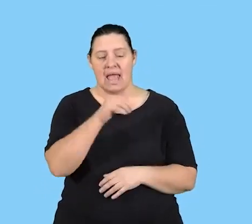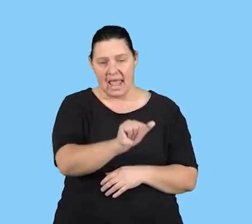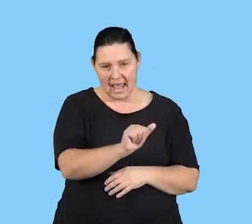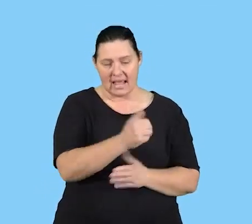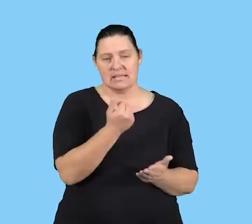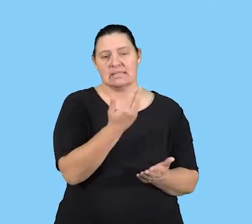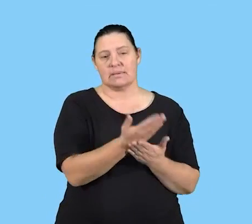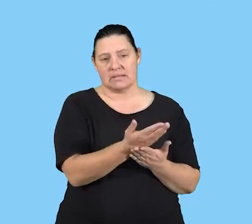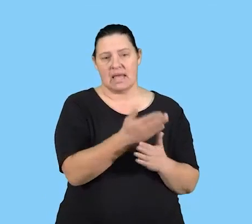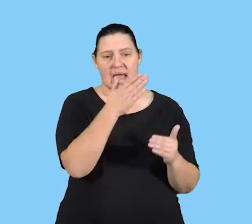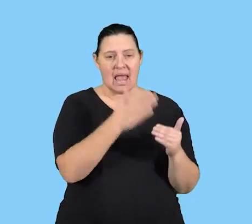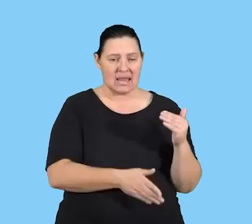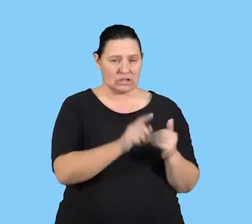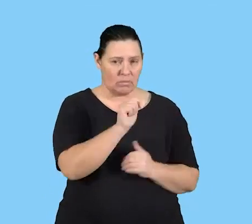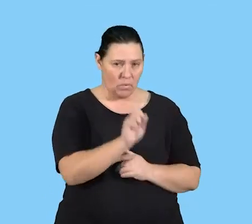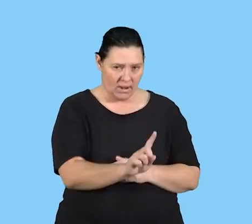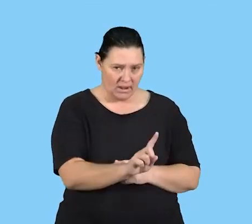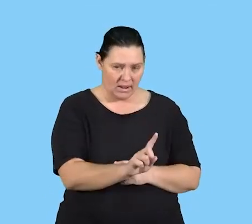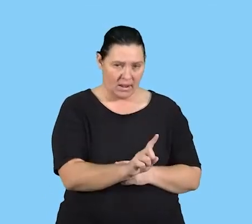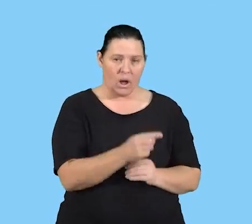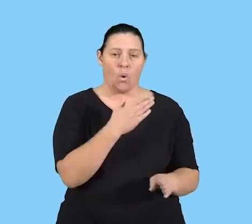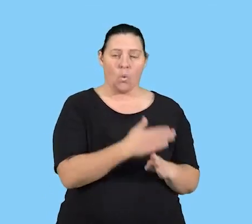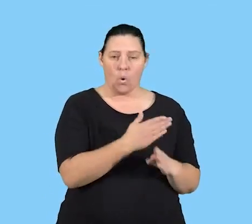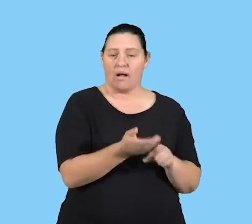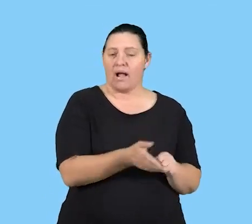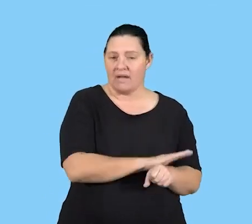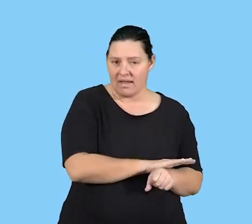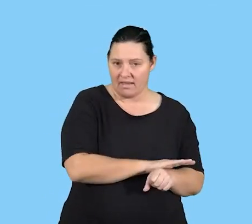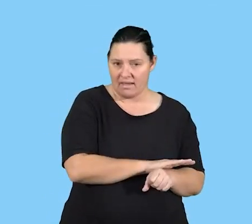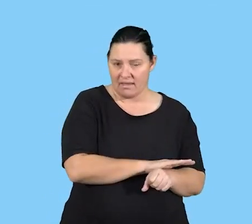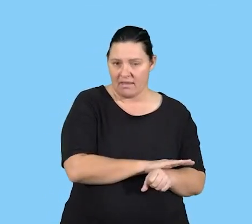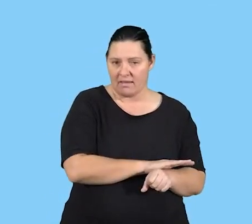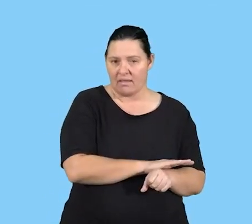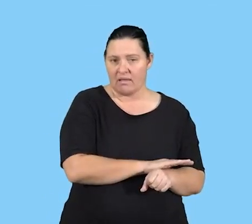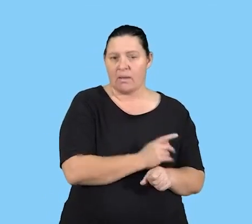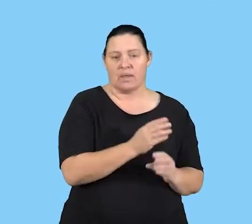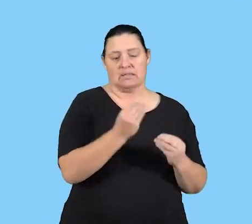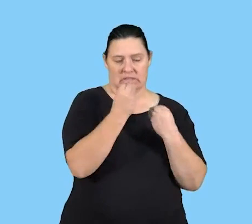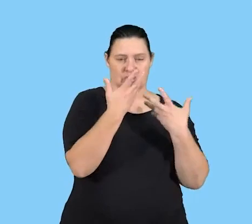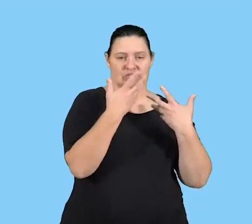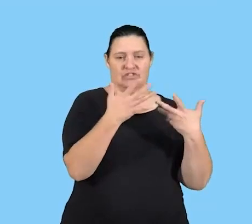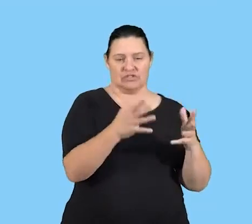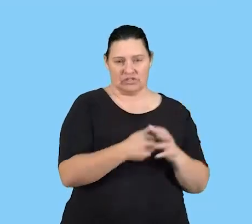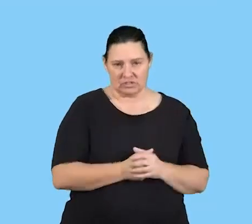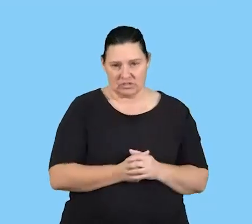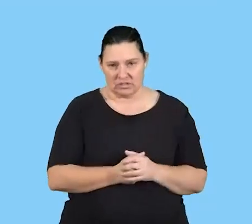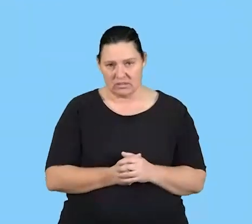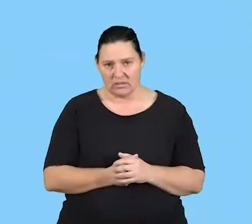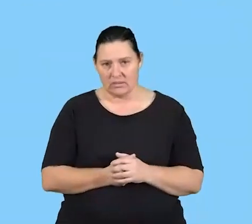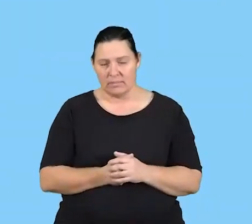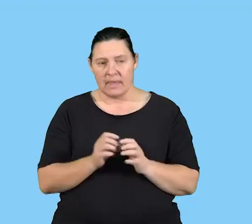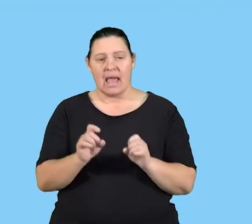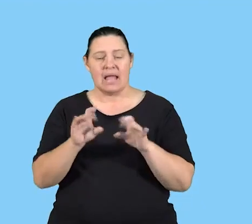A should be submitted towards the end of term 1, the work that is covered there must have been taught. Then coming to